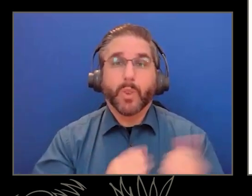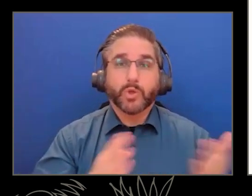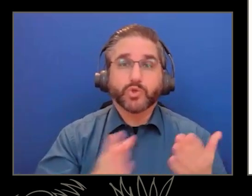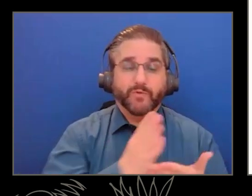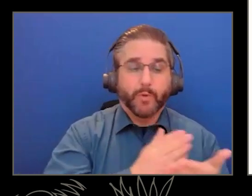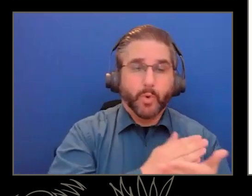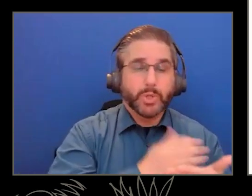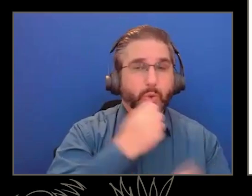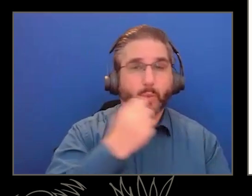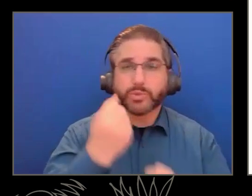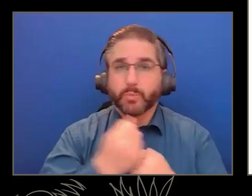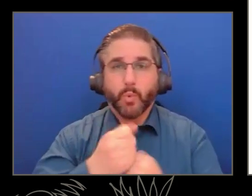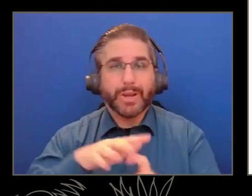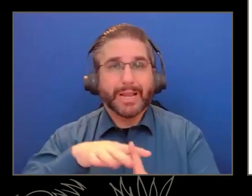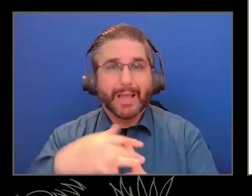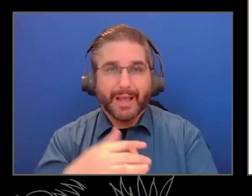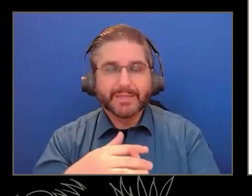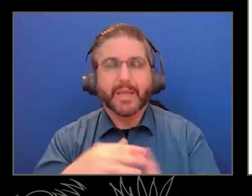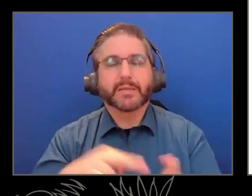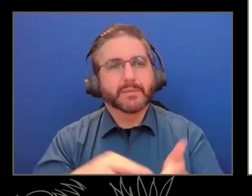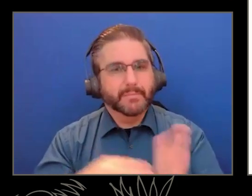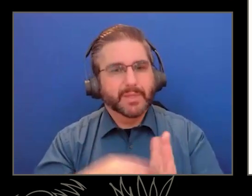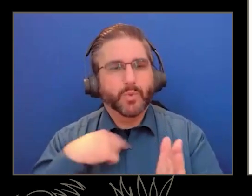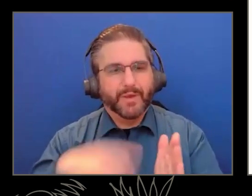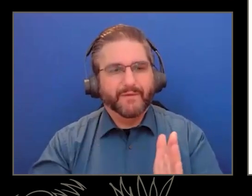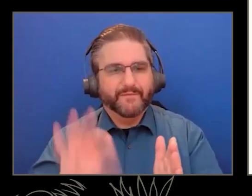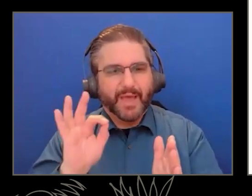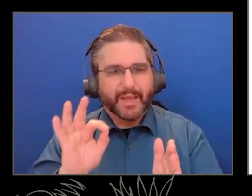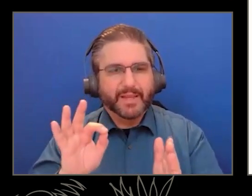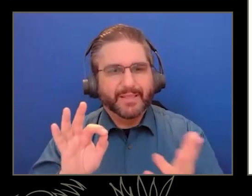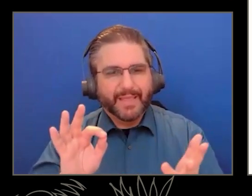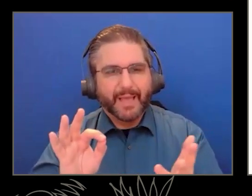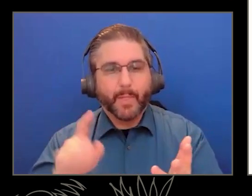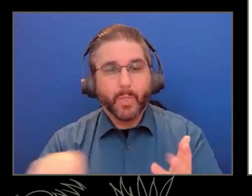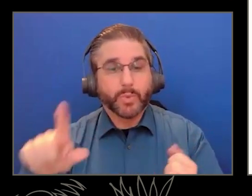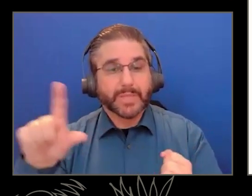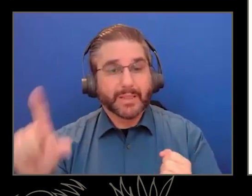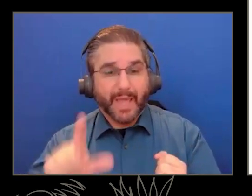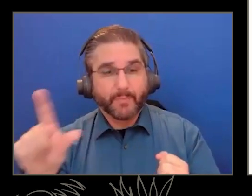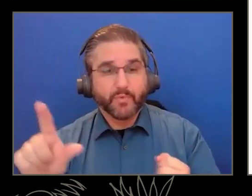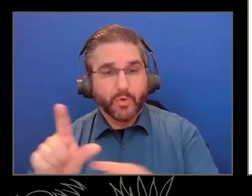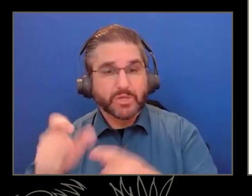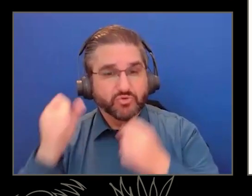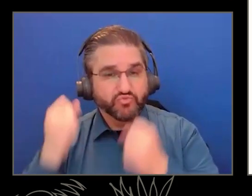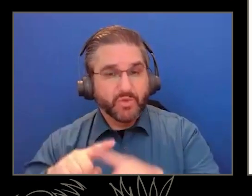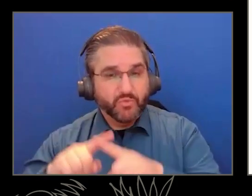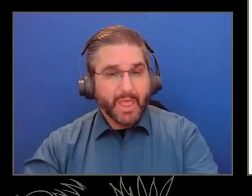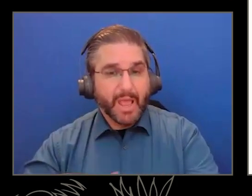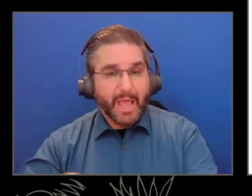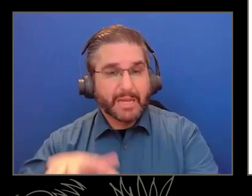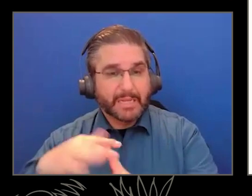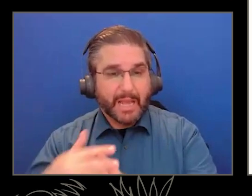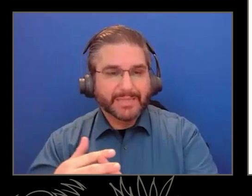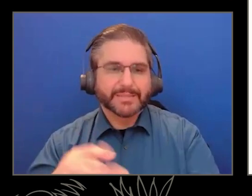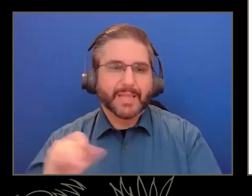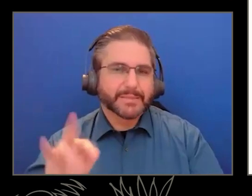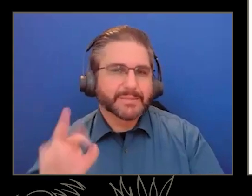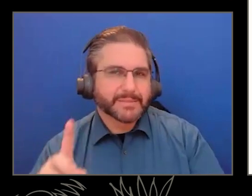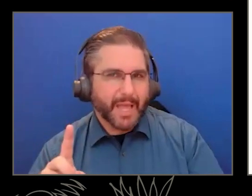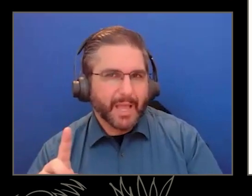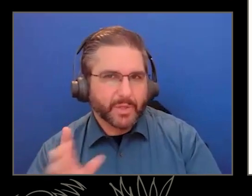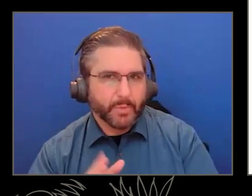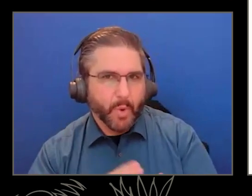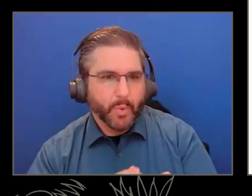don't support context, we're finding that libraries that do really heavily rely on context, like styled components,